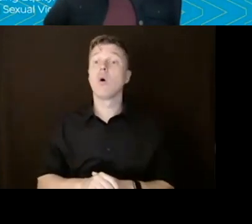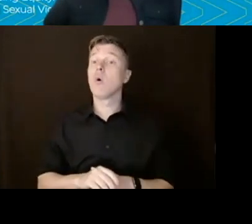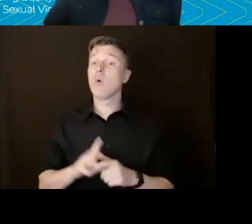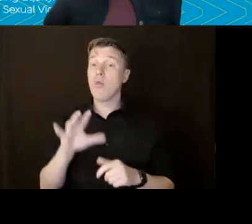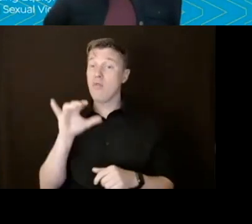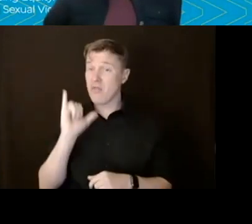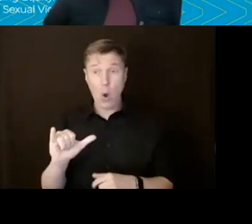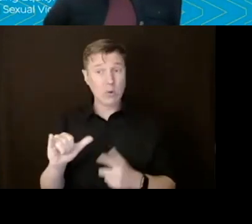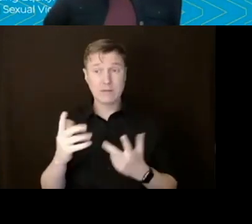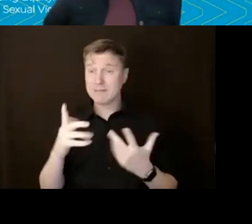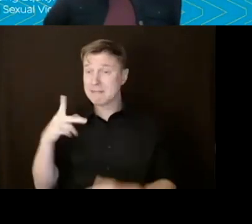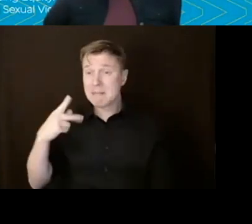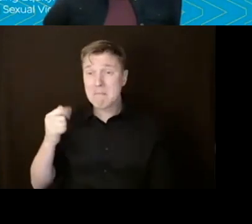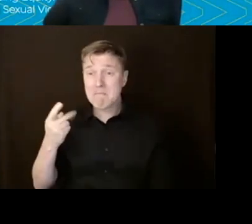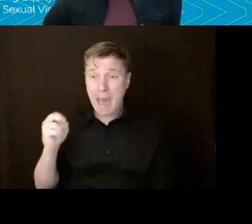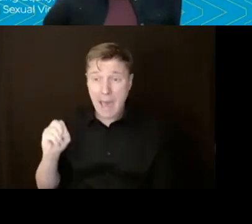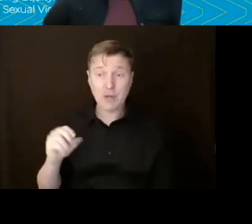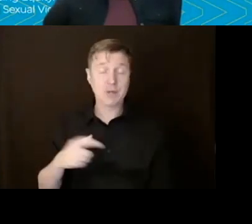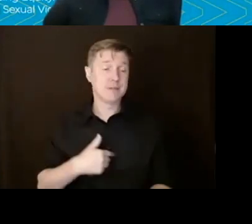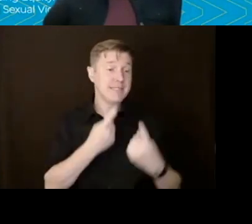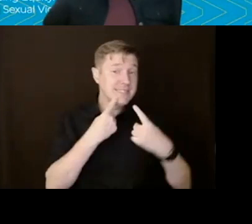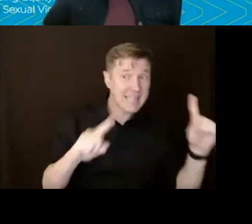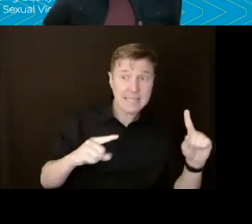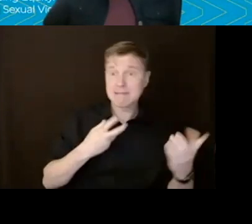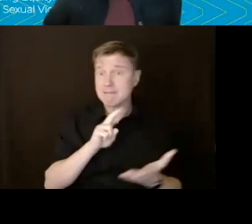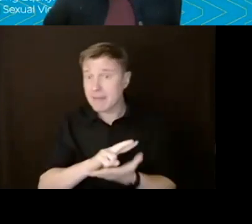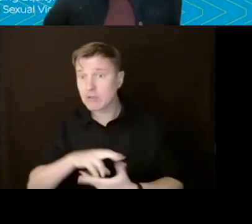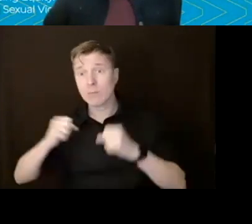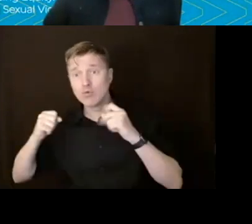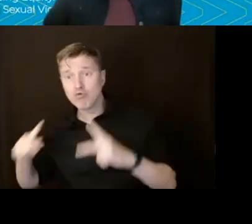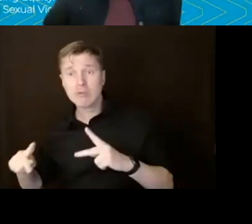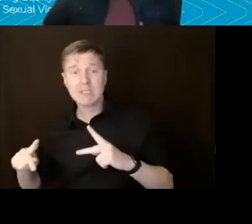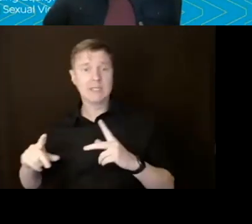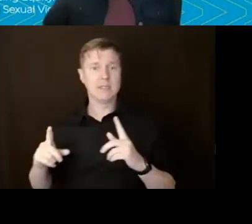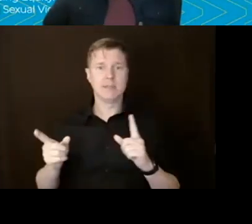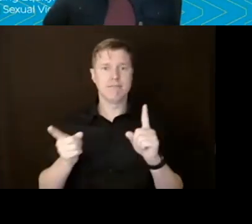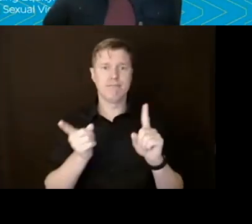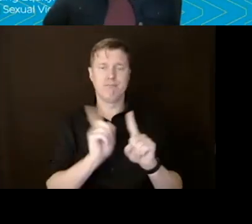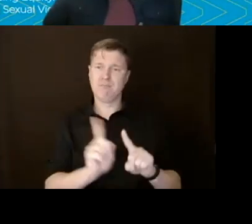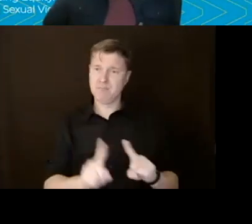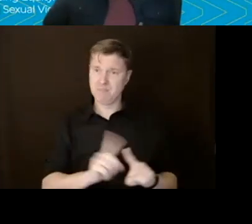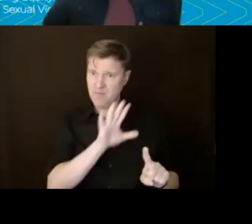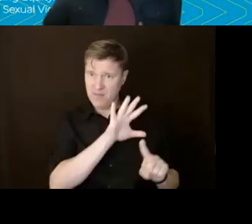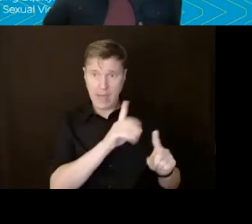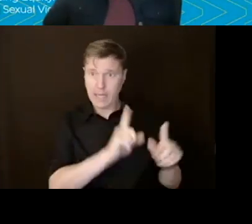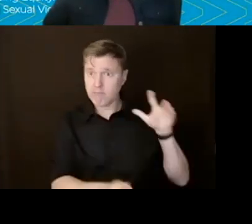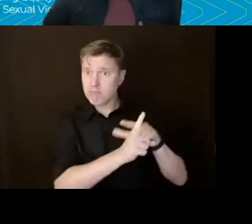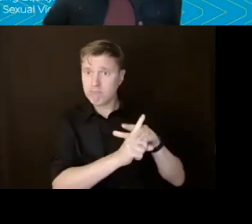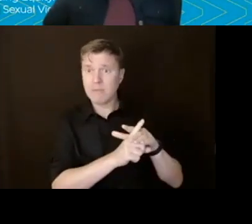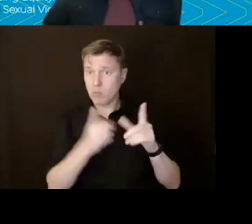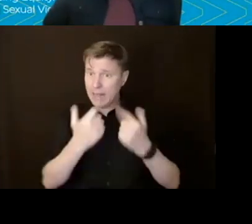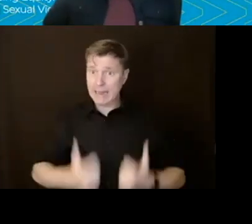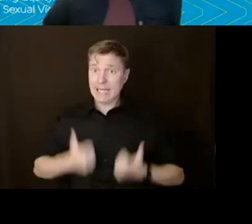everything, the success, the joys, the challenges, the opportunities, just the patterns of everyday life and work, they emerge as we move